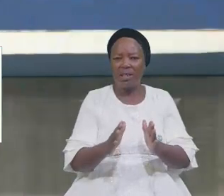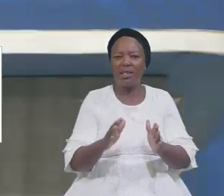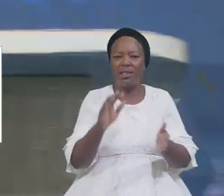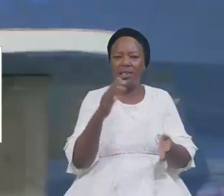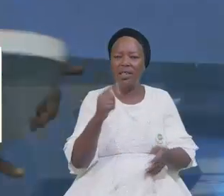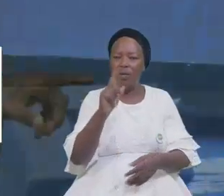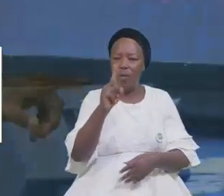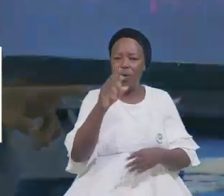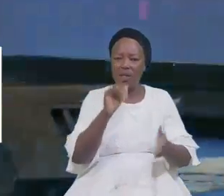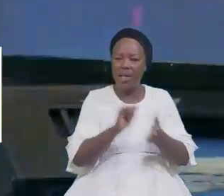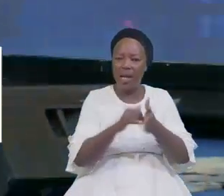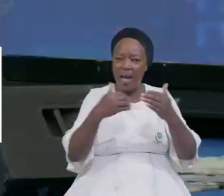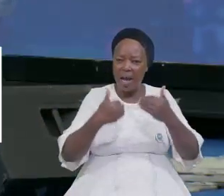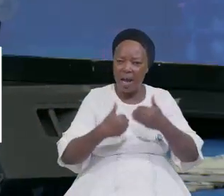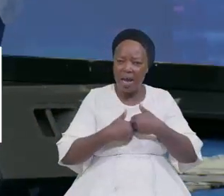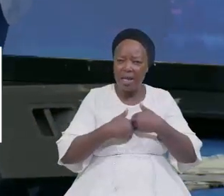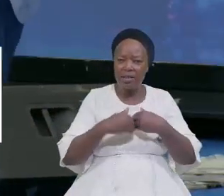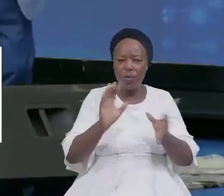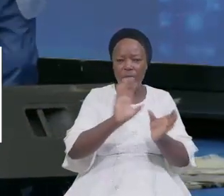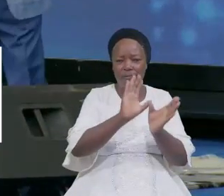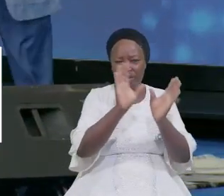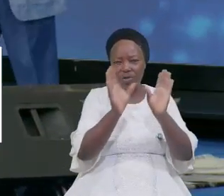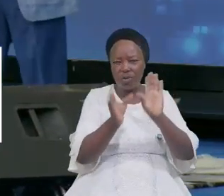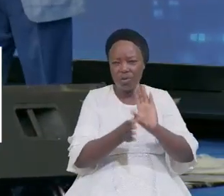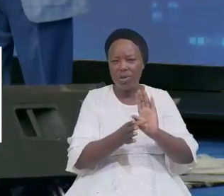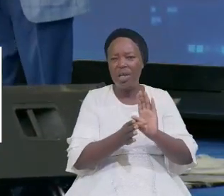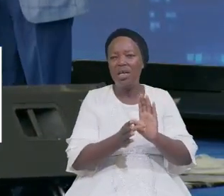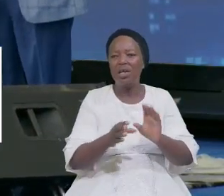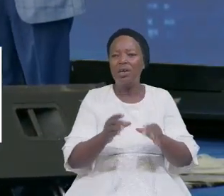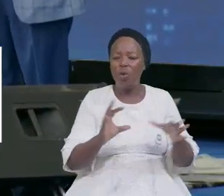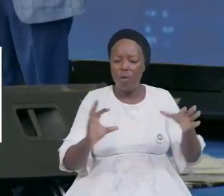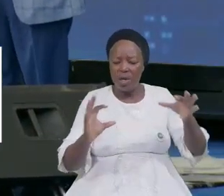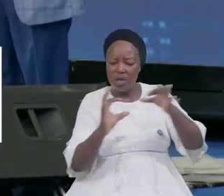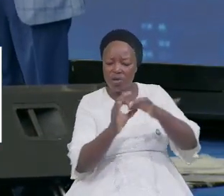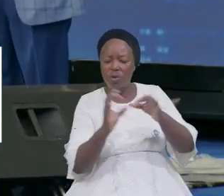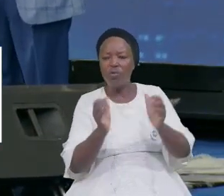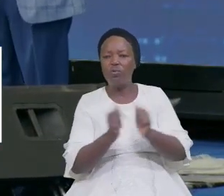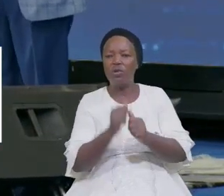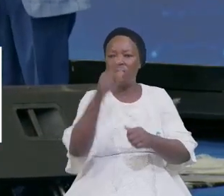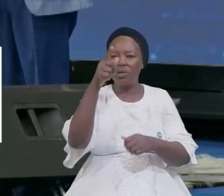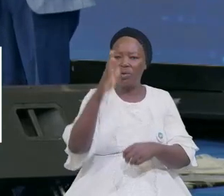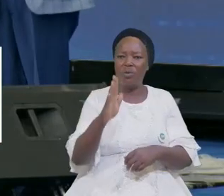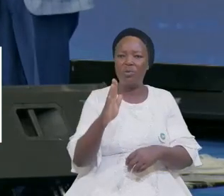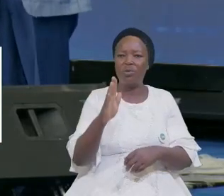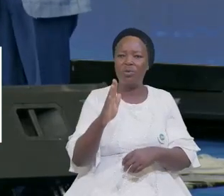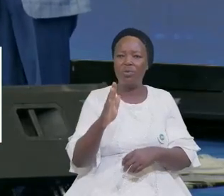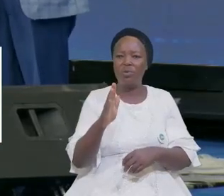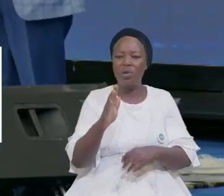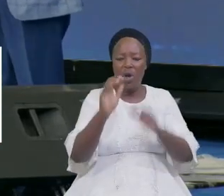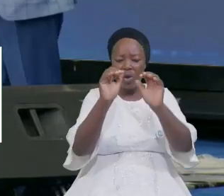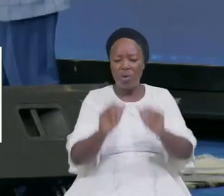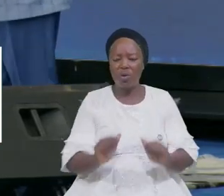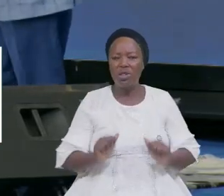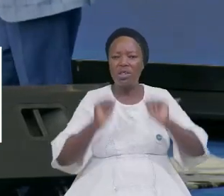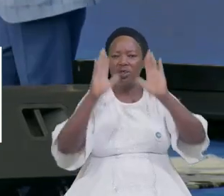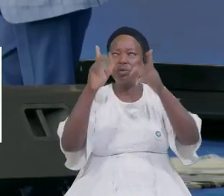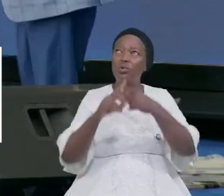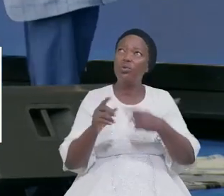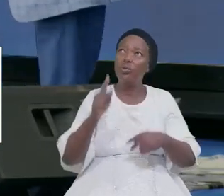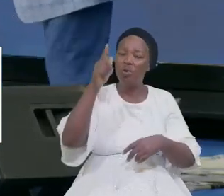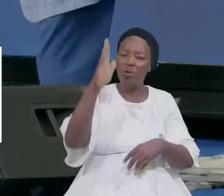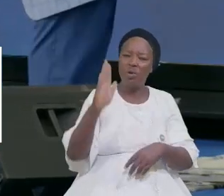that has conversion, connection with God, consecration to God,